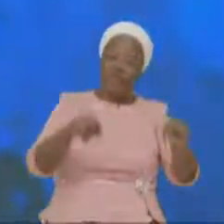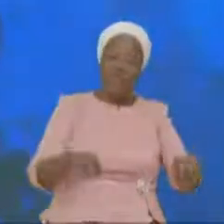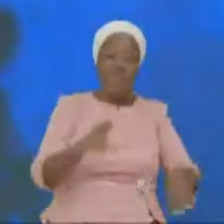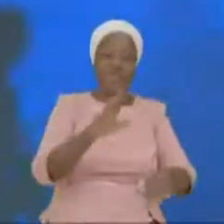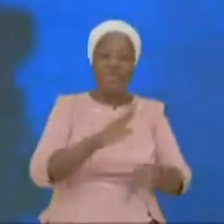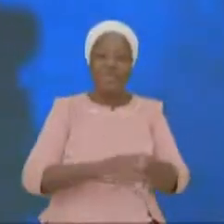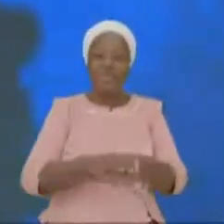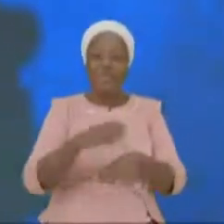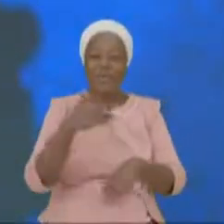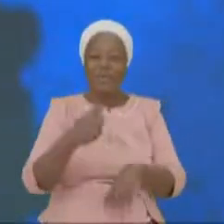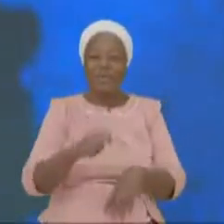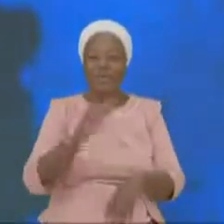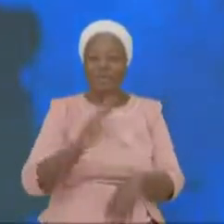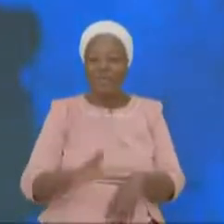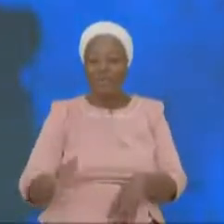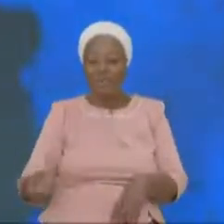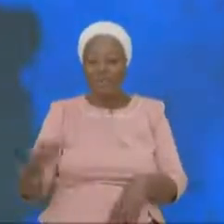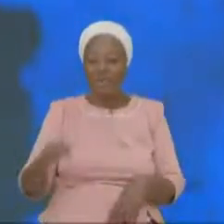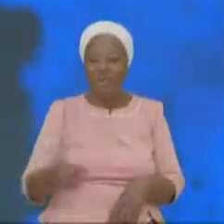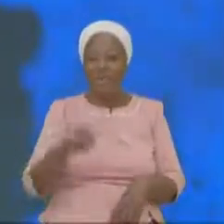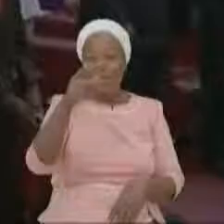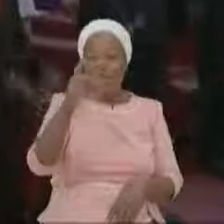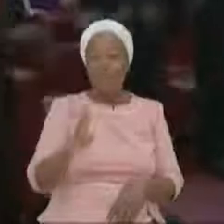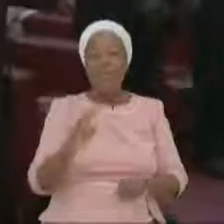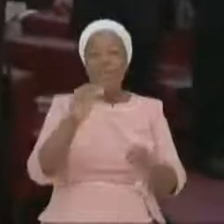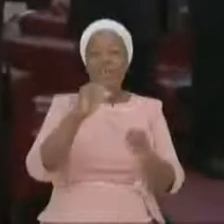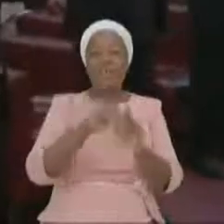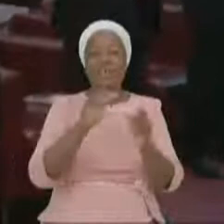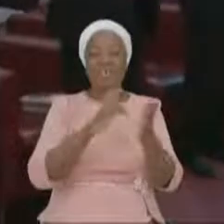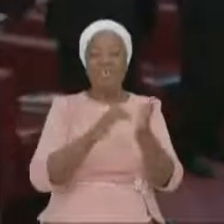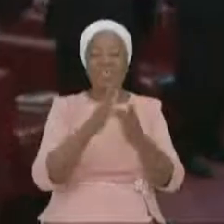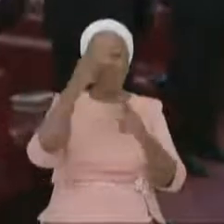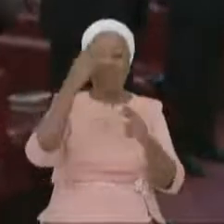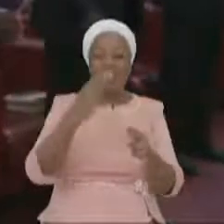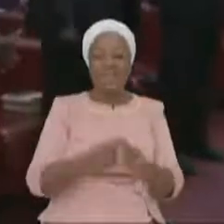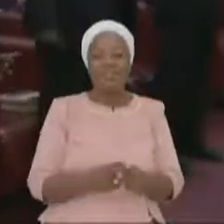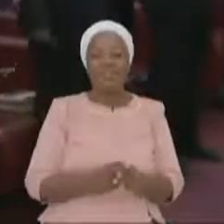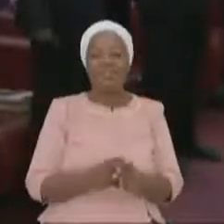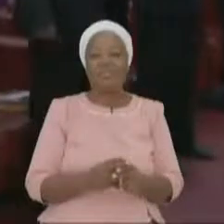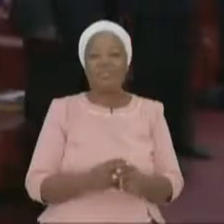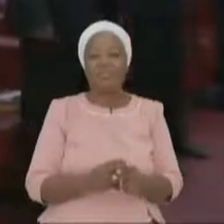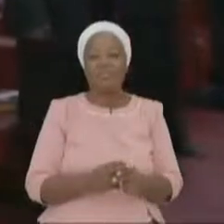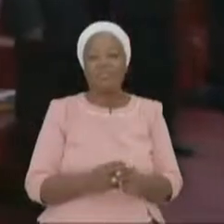the children of God in Jesus' name.